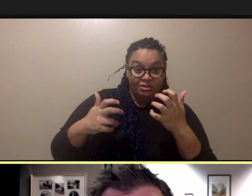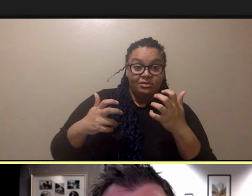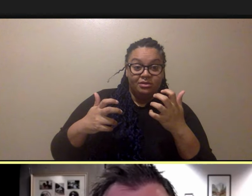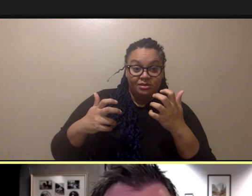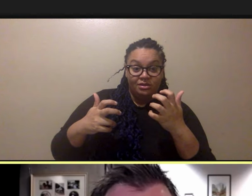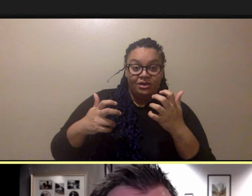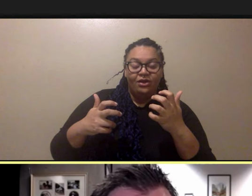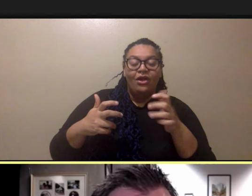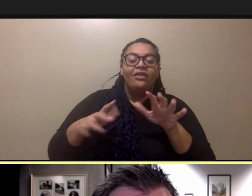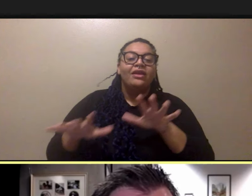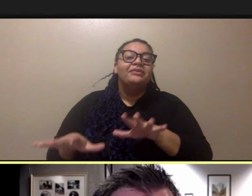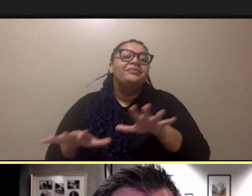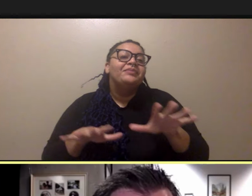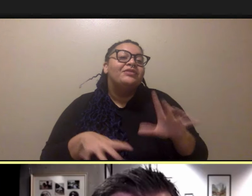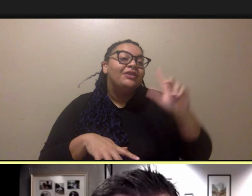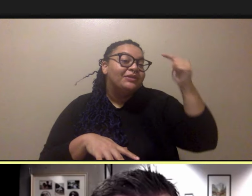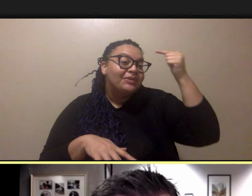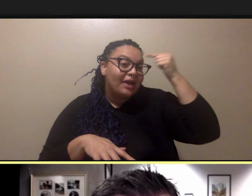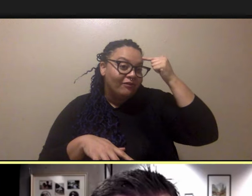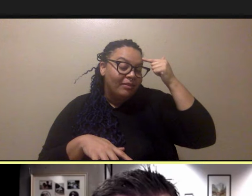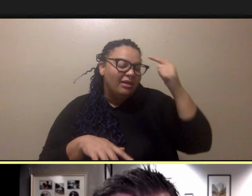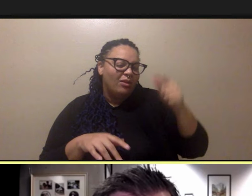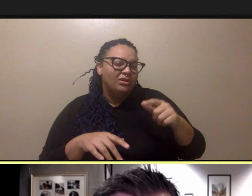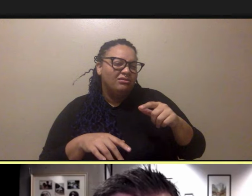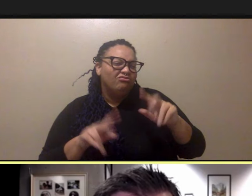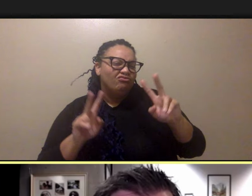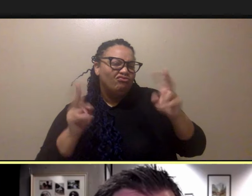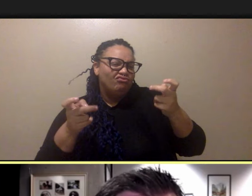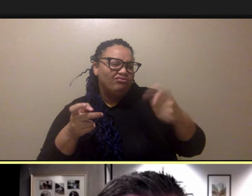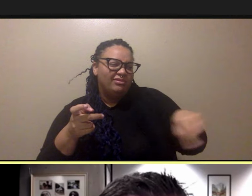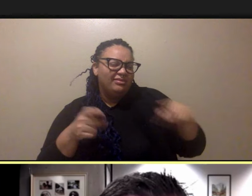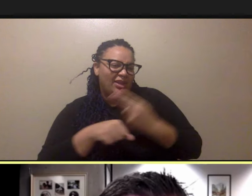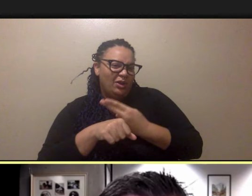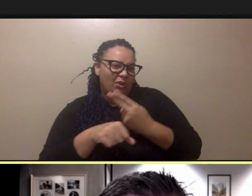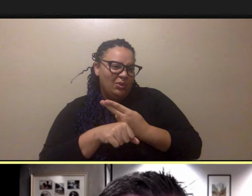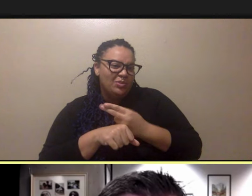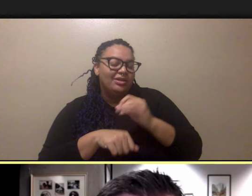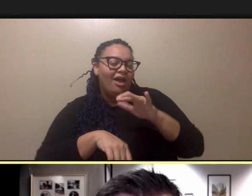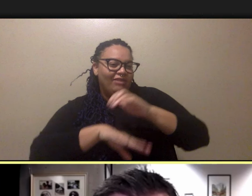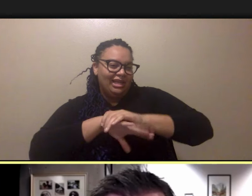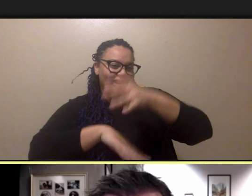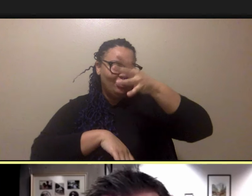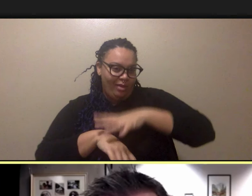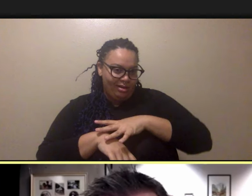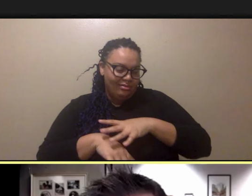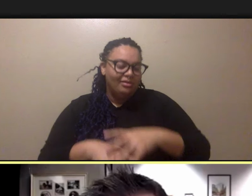the gentle government, that was the phrase they used, of Englishmen.